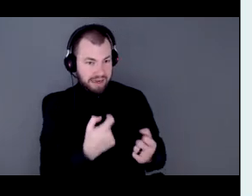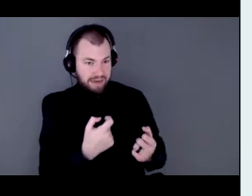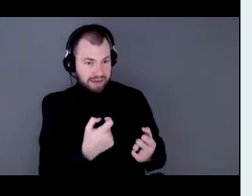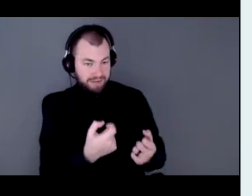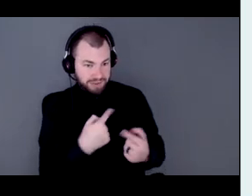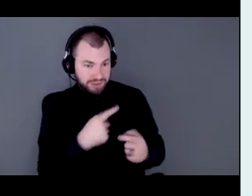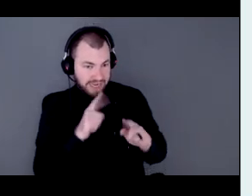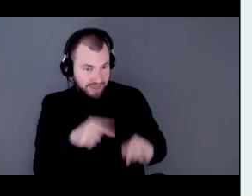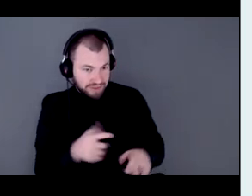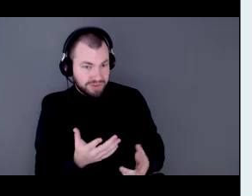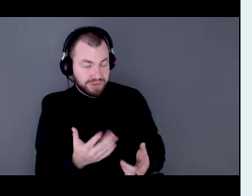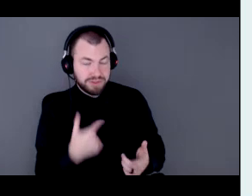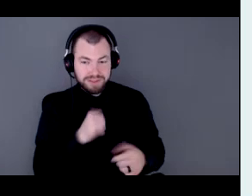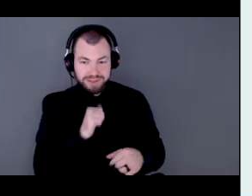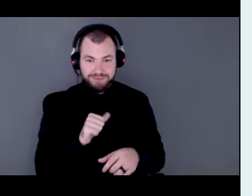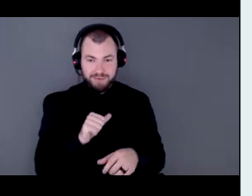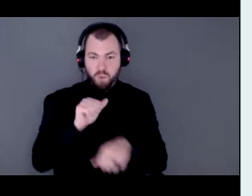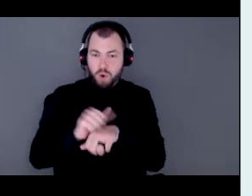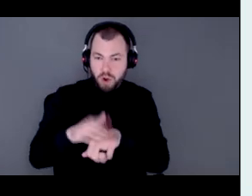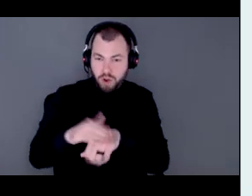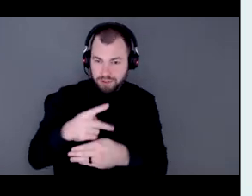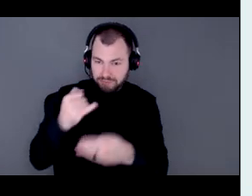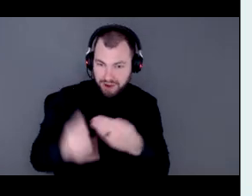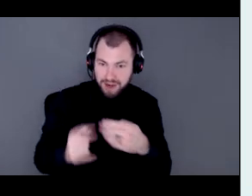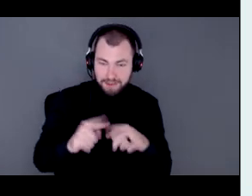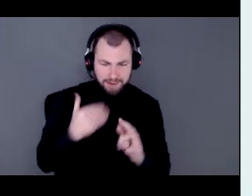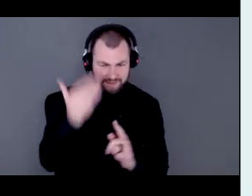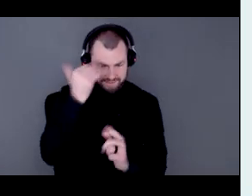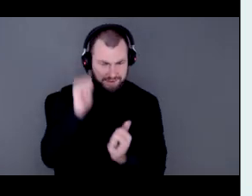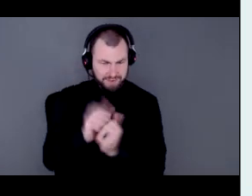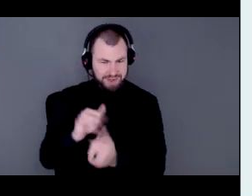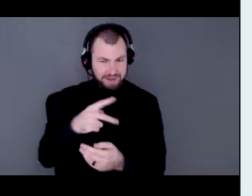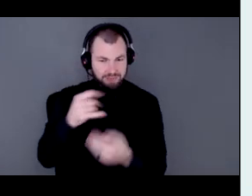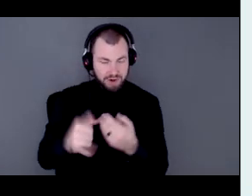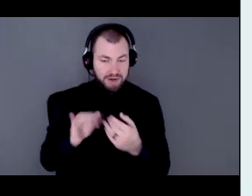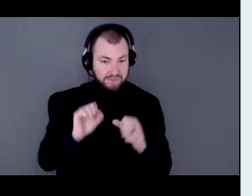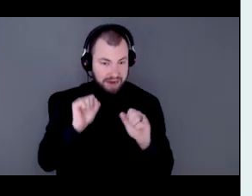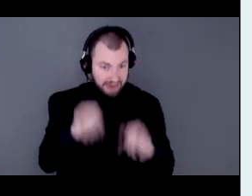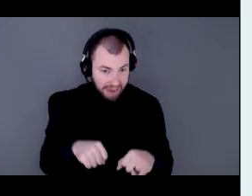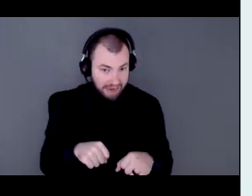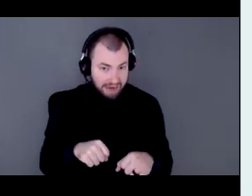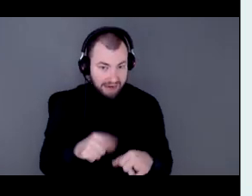on the project, but I'm familiar with the project. And if I can't answer it, we'll get it from Vanessa.